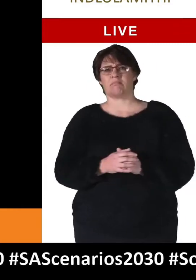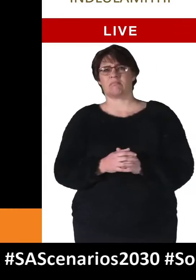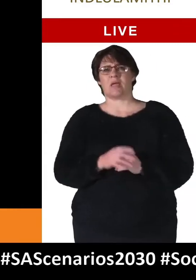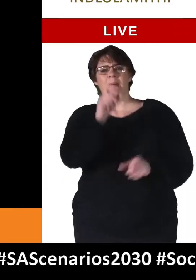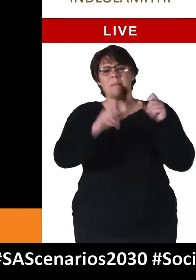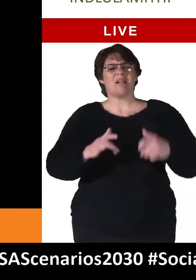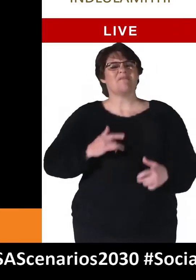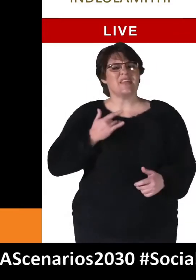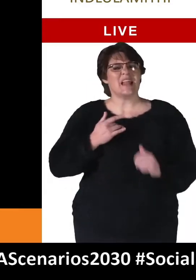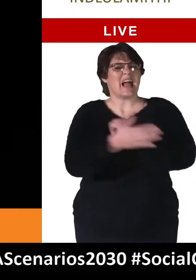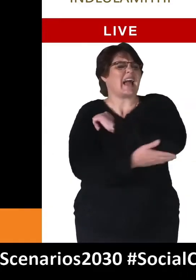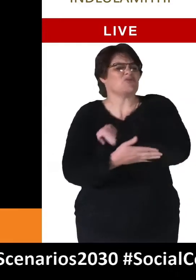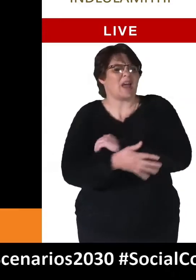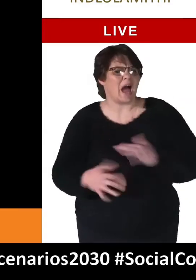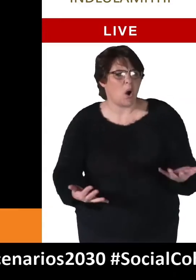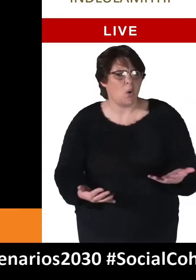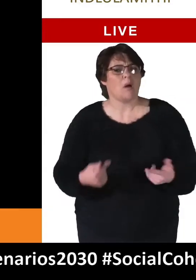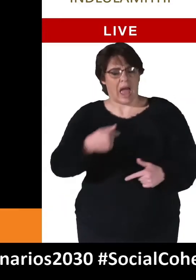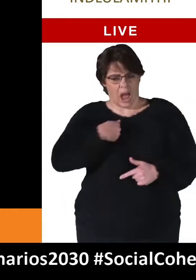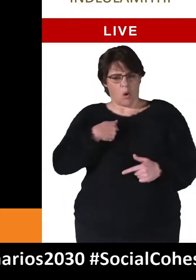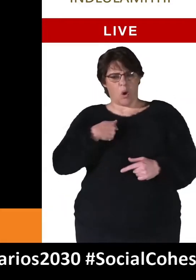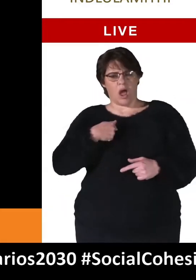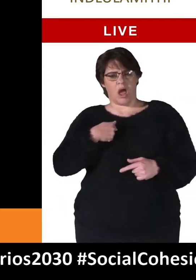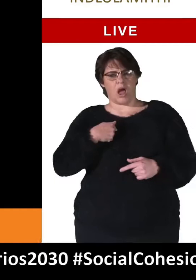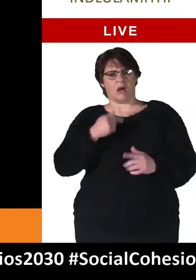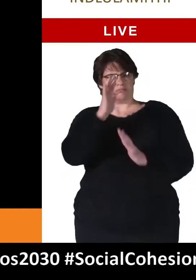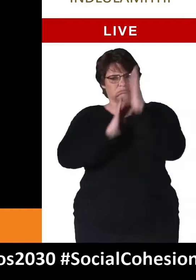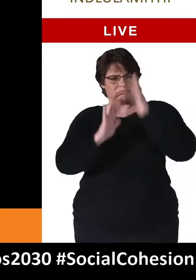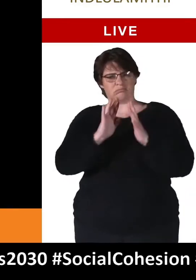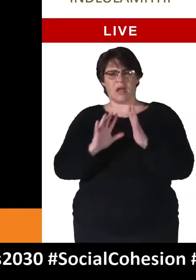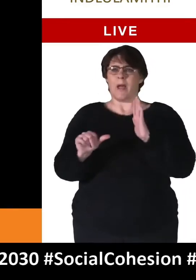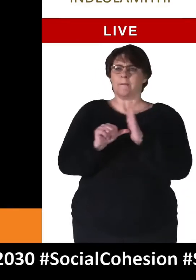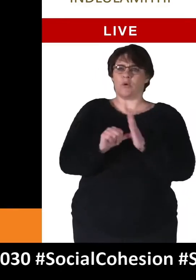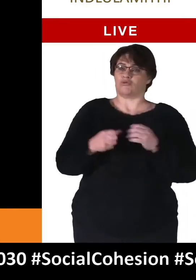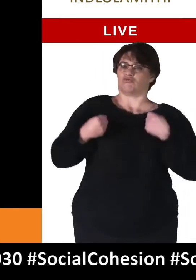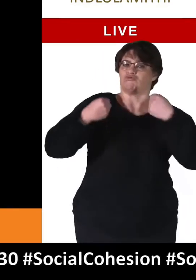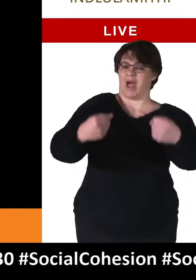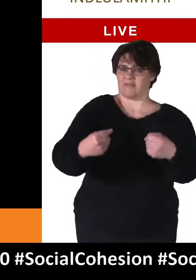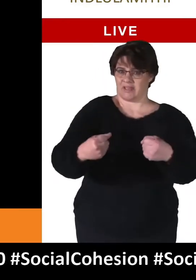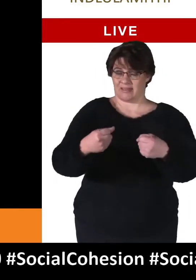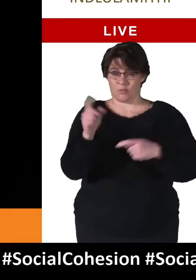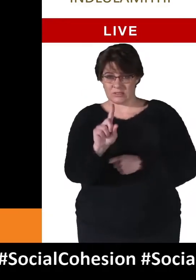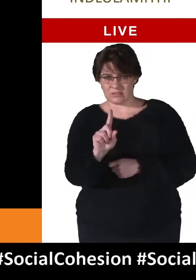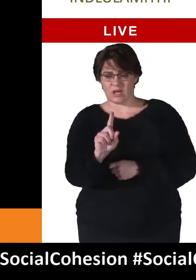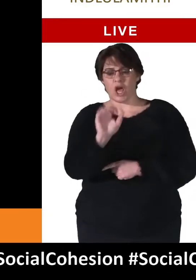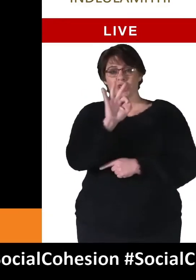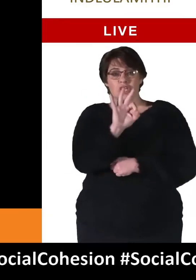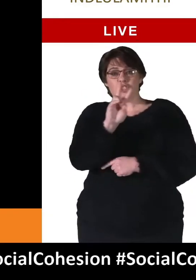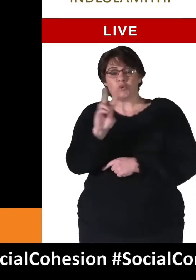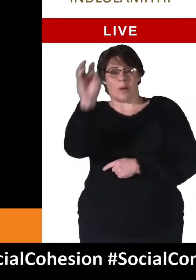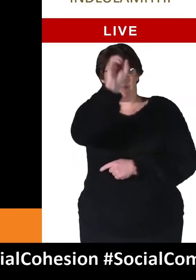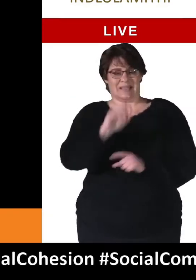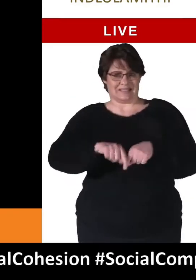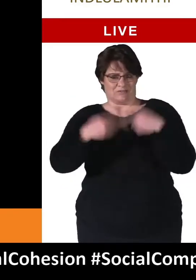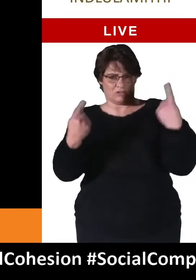people feel about the country, so our RRR scenario, or our key driving force, there's a 32% difference